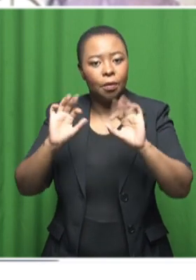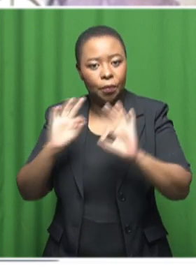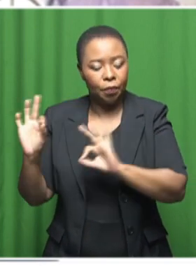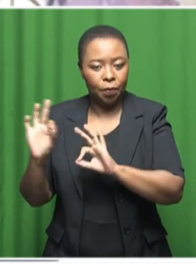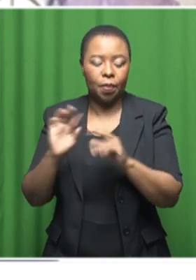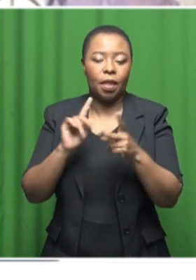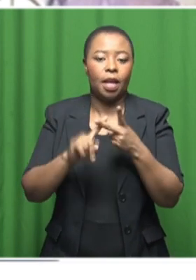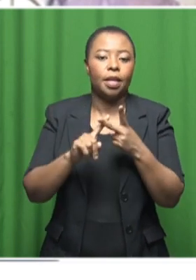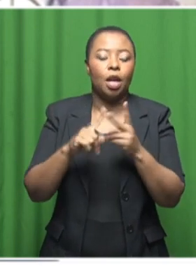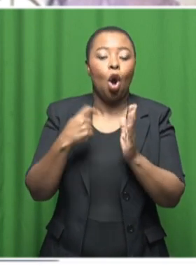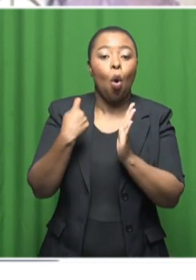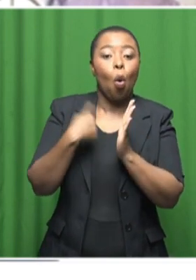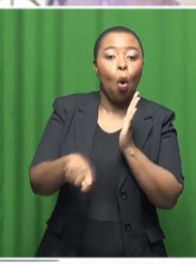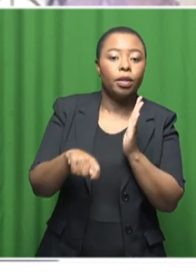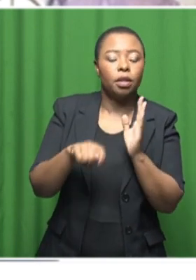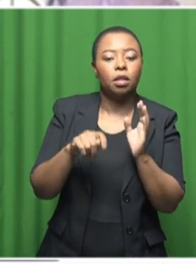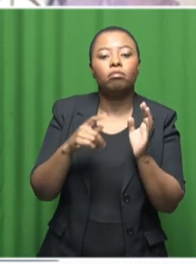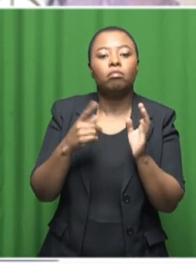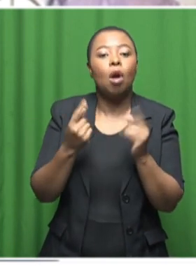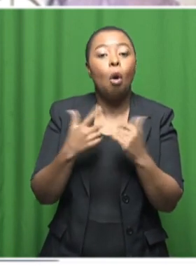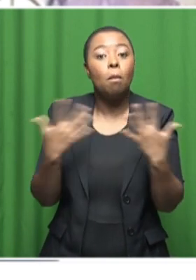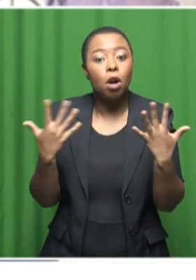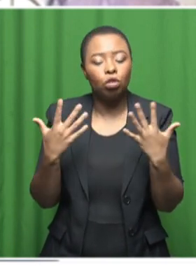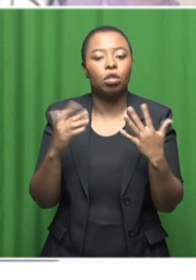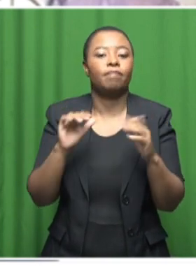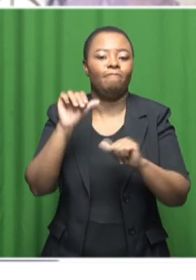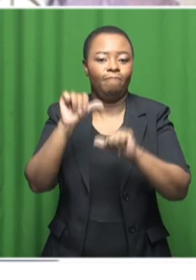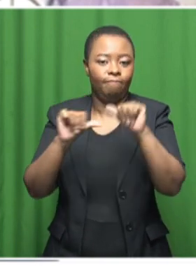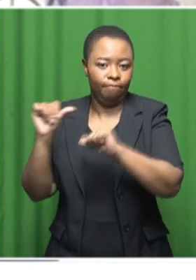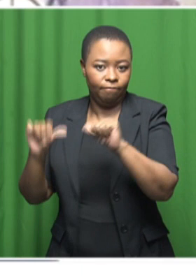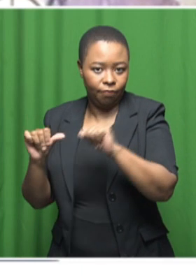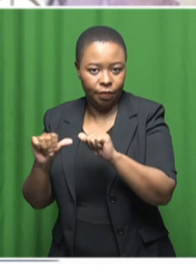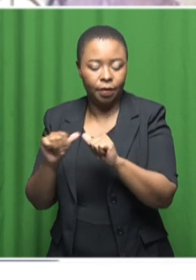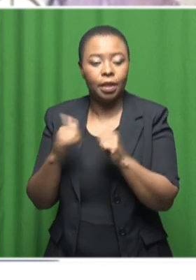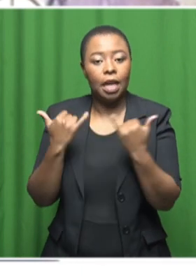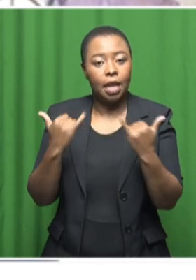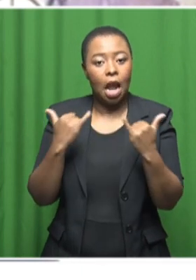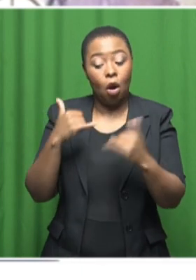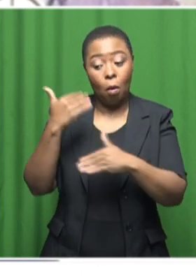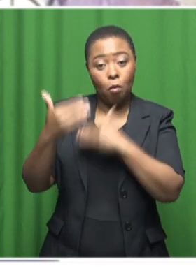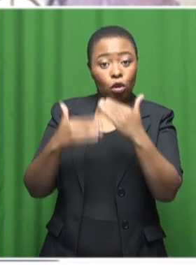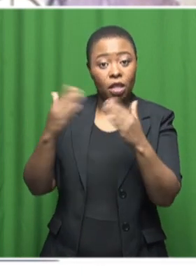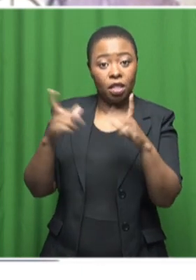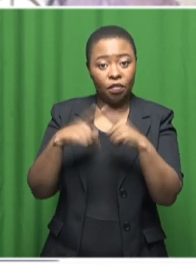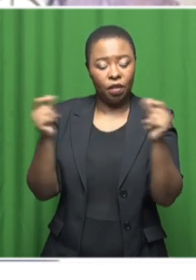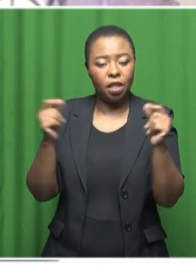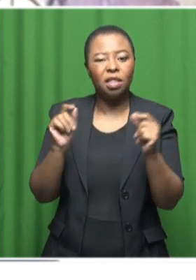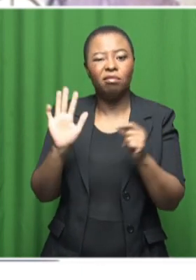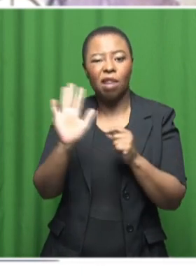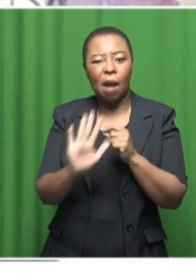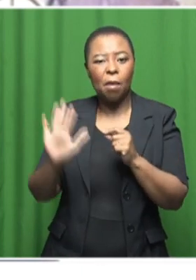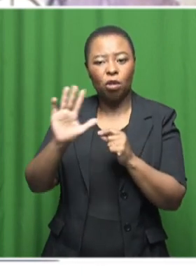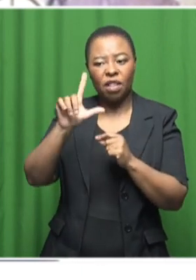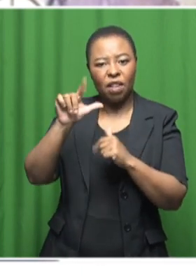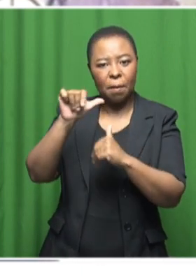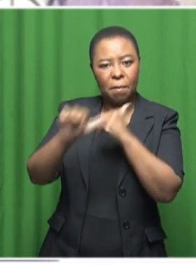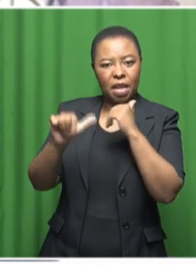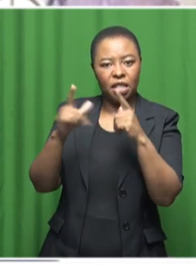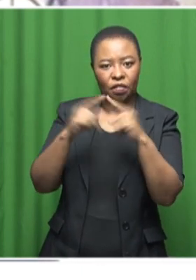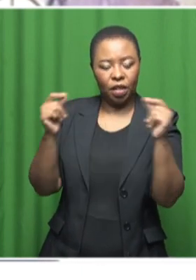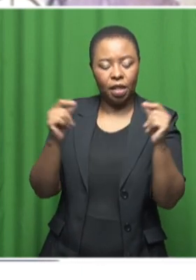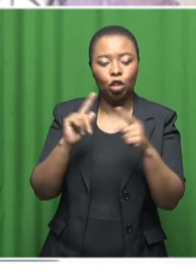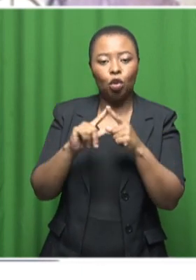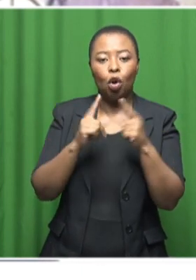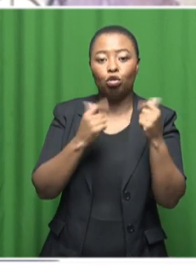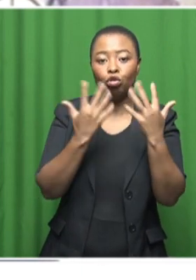quantification and cost of the damage. With the completion of this process, which took approximately 7 months, the National Treasury, through